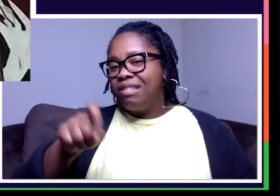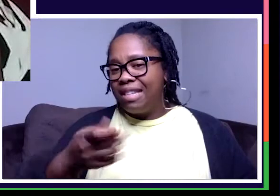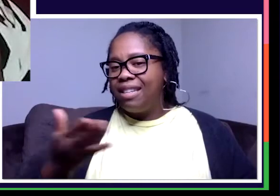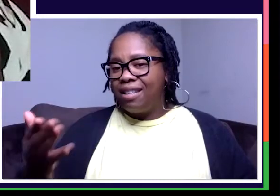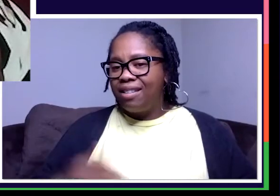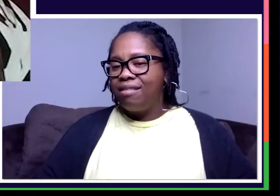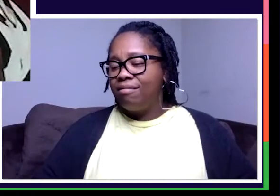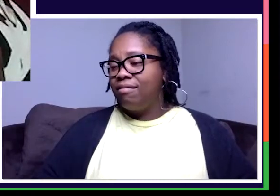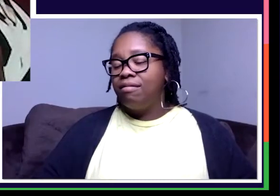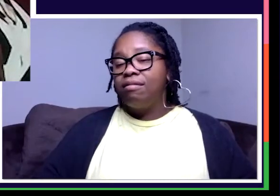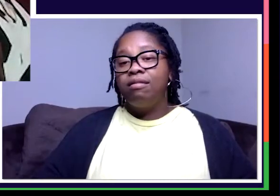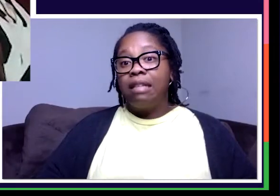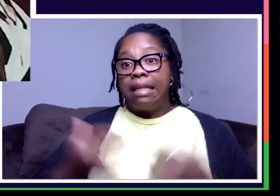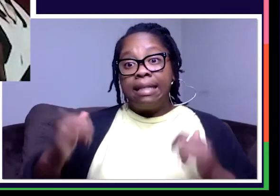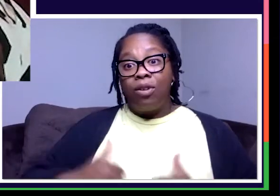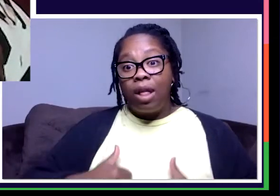need.